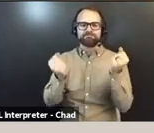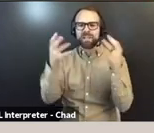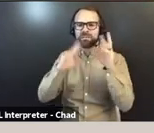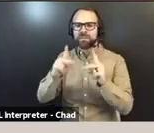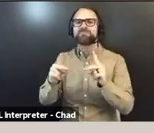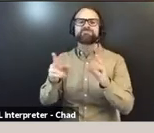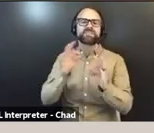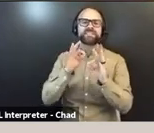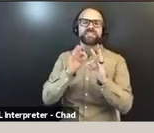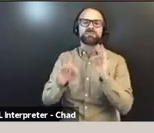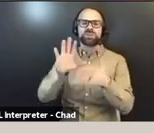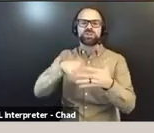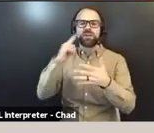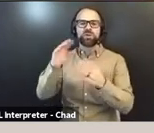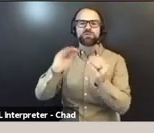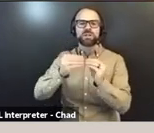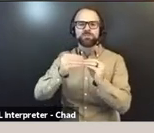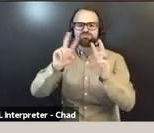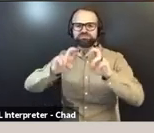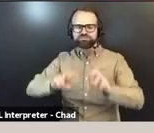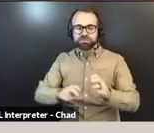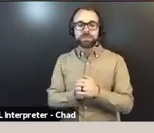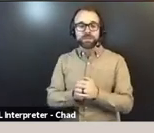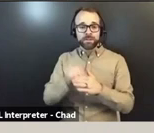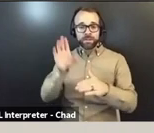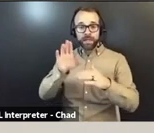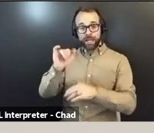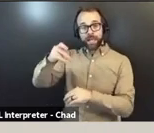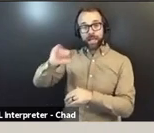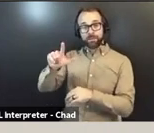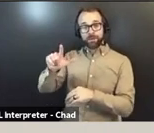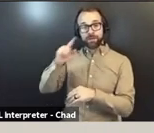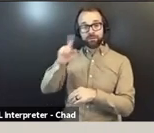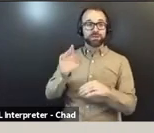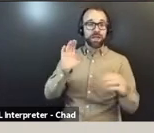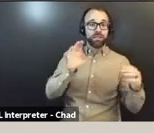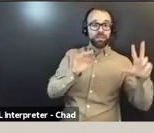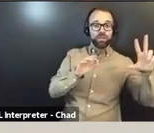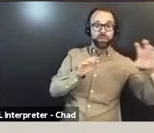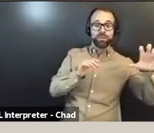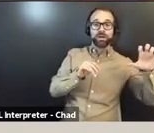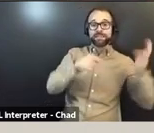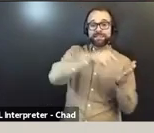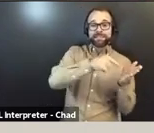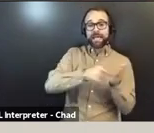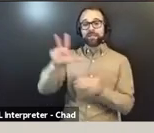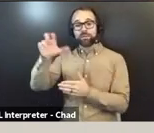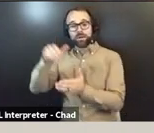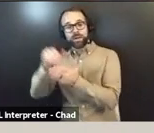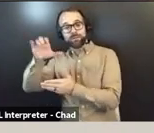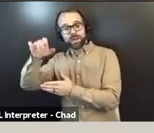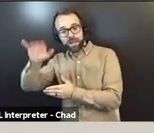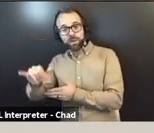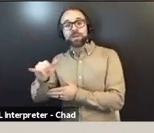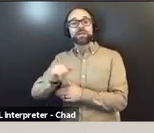Here's a simple chart. You know, if capital was 300,000 debt versus equity, at the end of it, yes, it'll cost you 18,000 in interest,